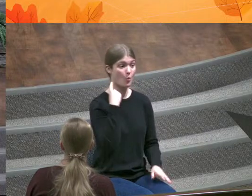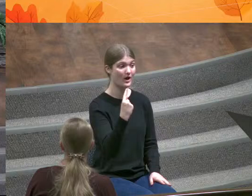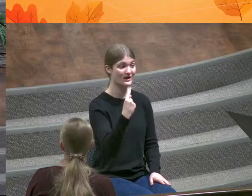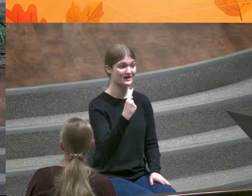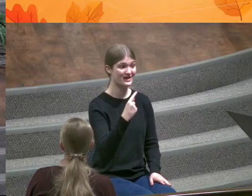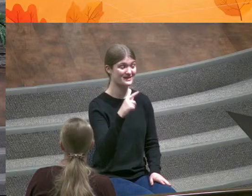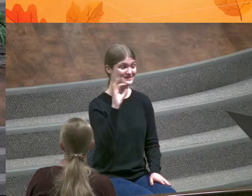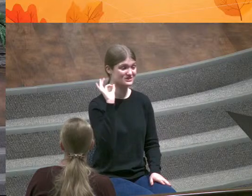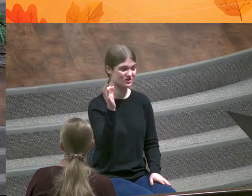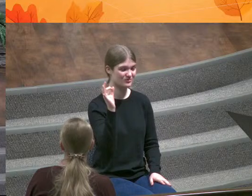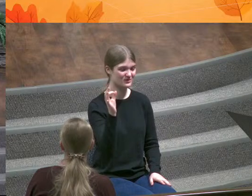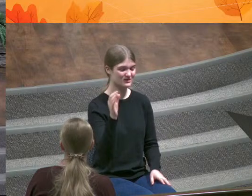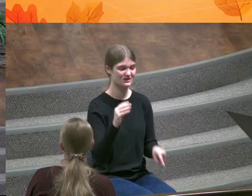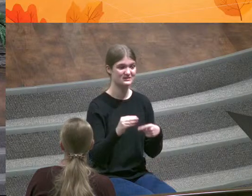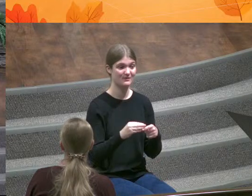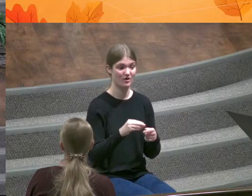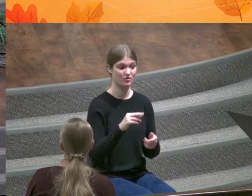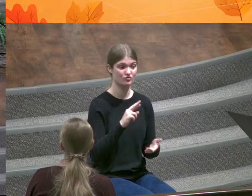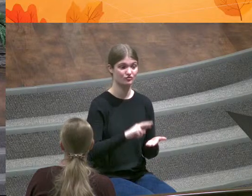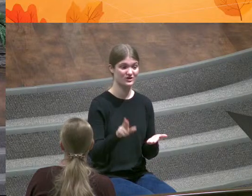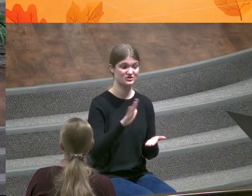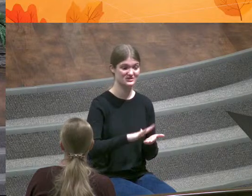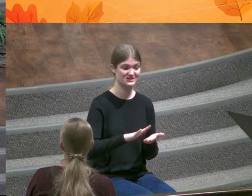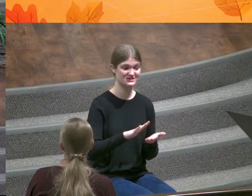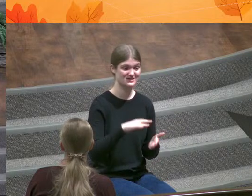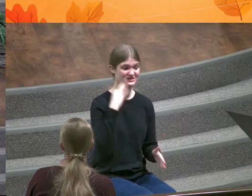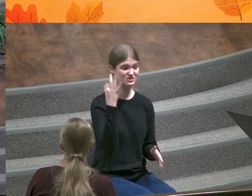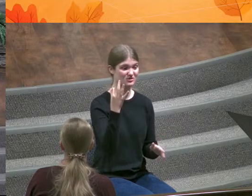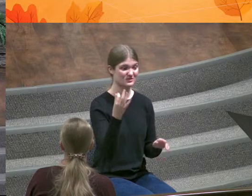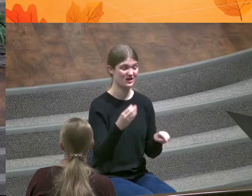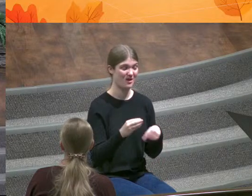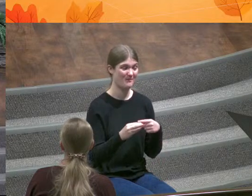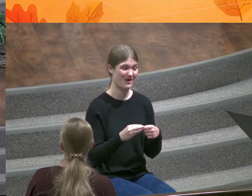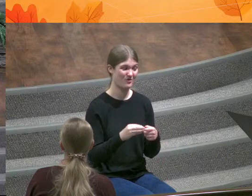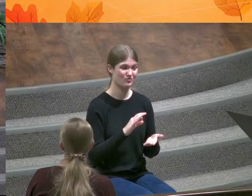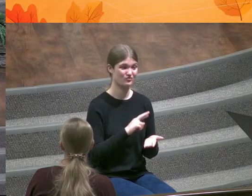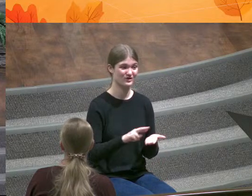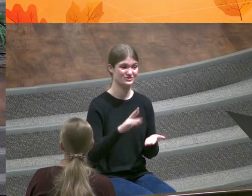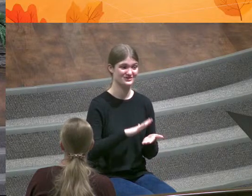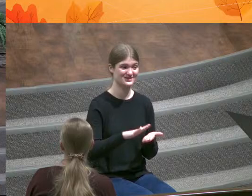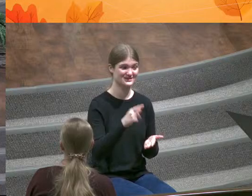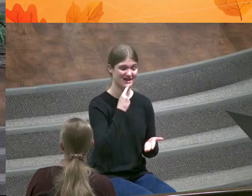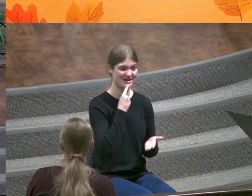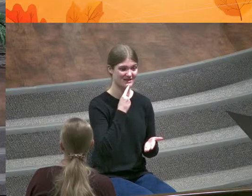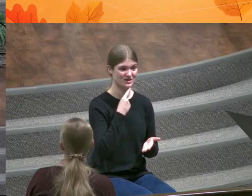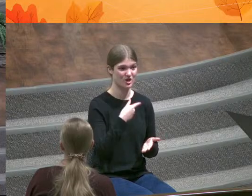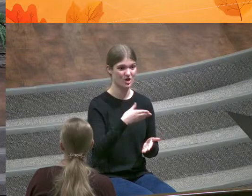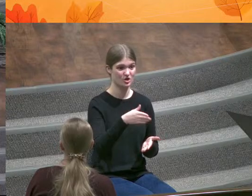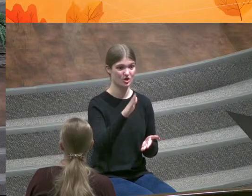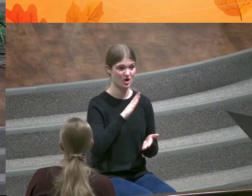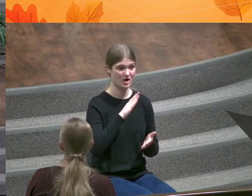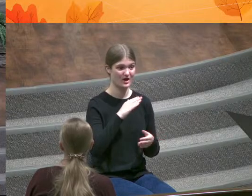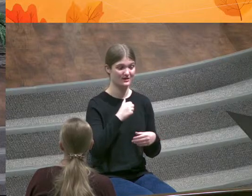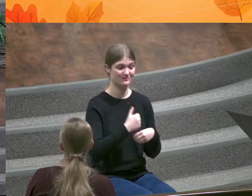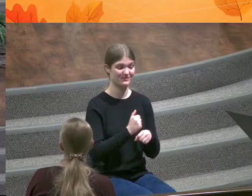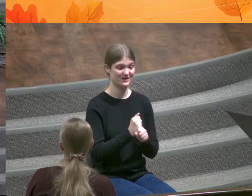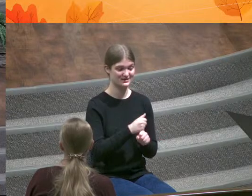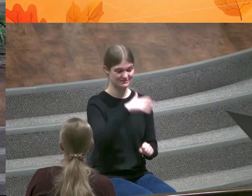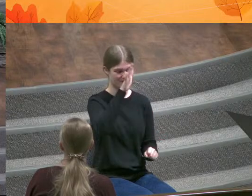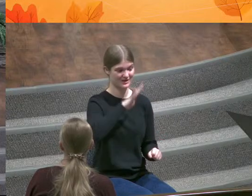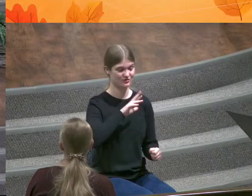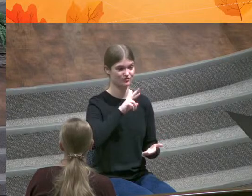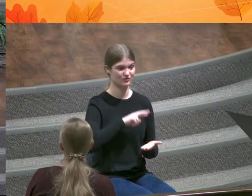about righteousness. It's just a sermon on righteousness that says, here's how God goes about making man righteous